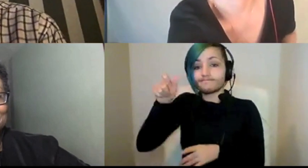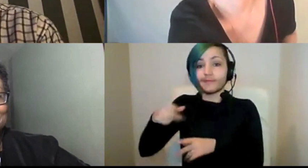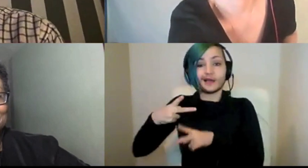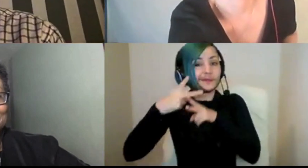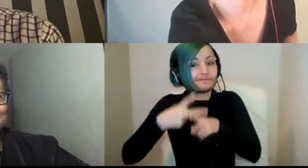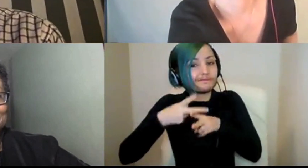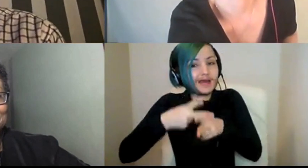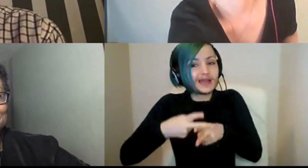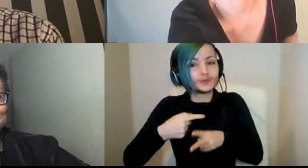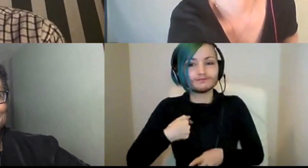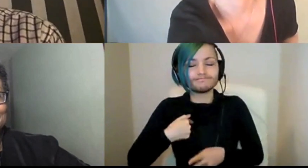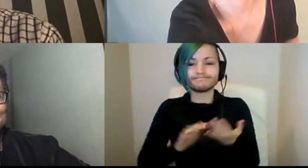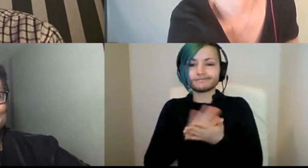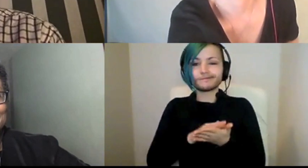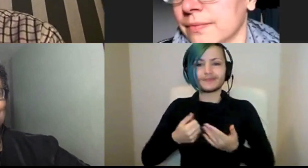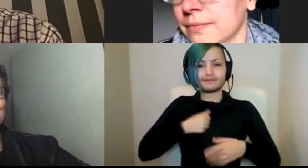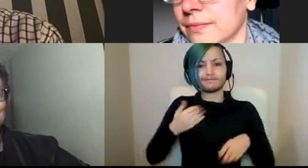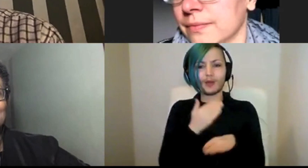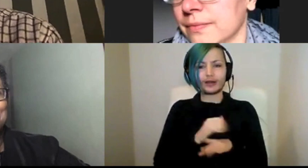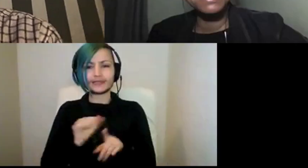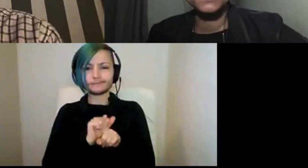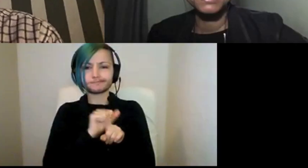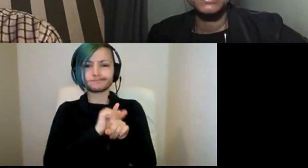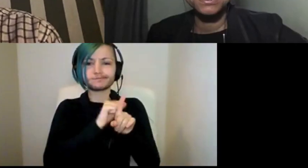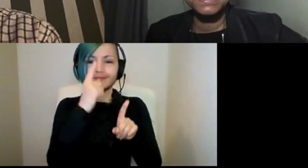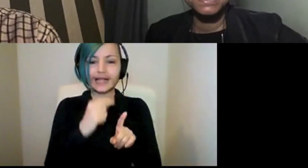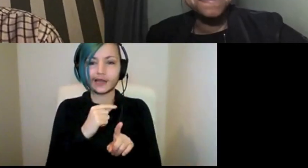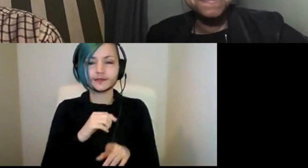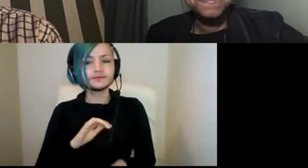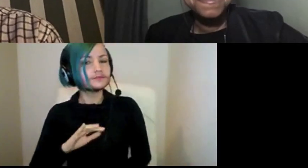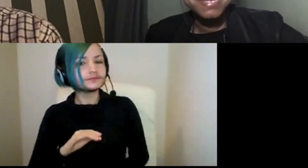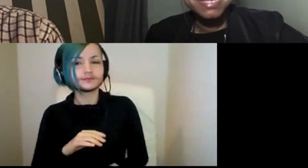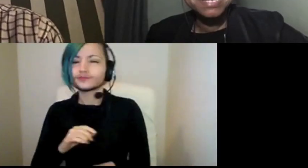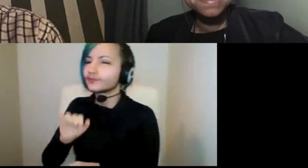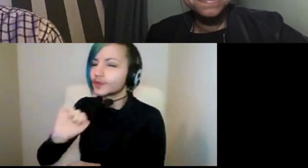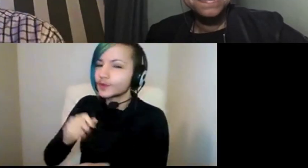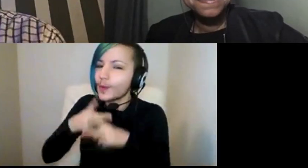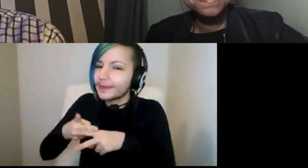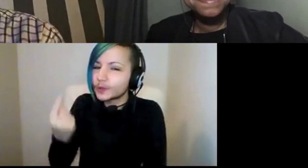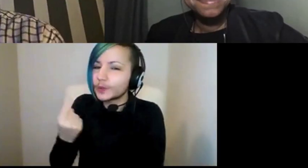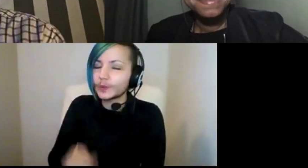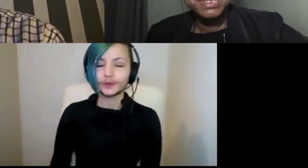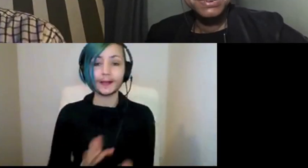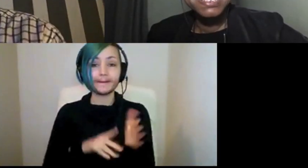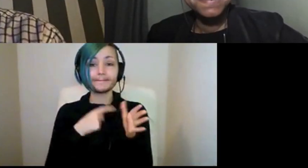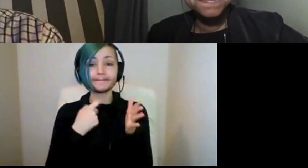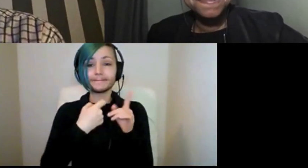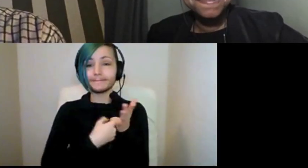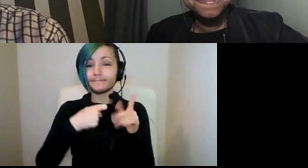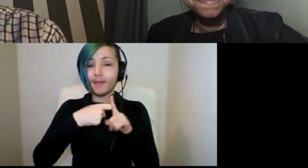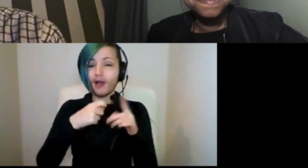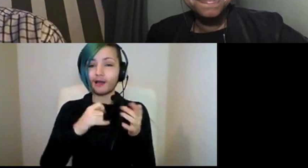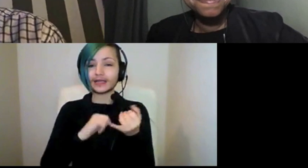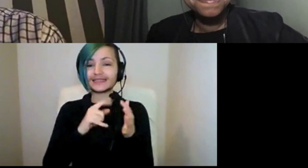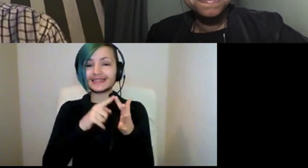me develop my practice even further. And who's going to be mentoring you, Thompson? Mark Seeley. Who is?